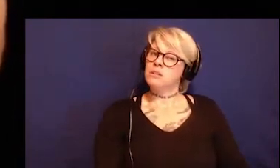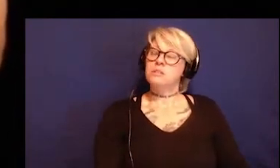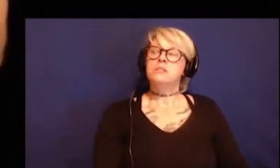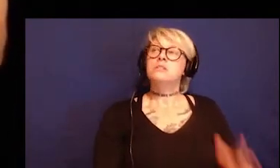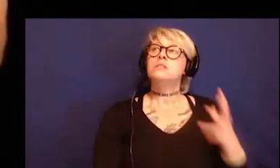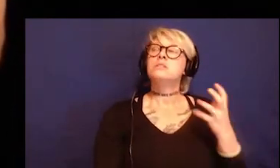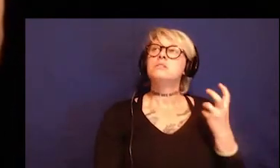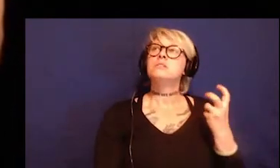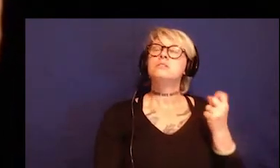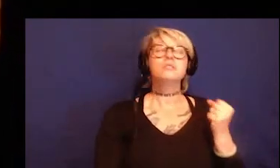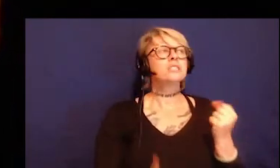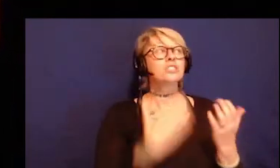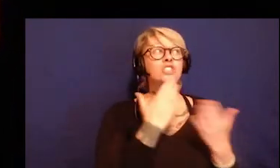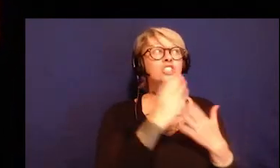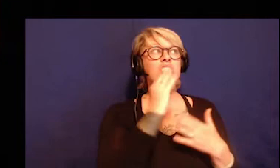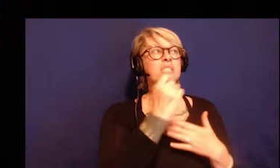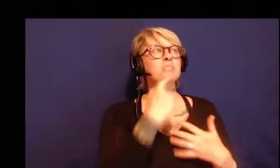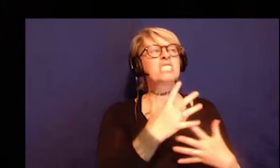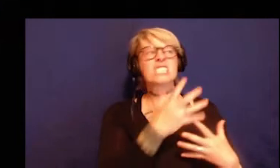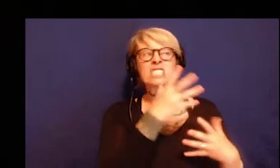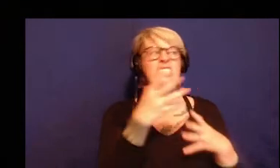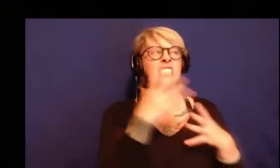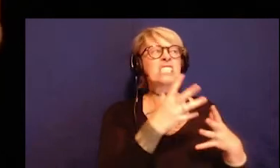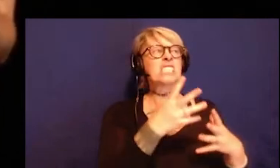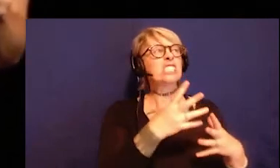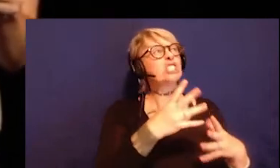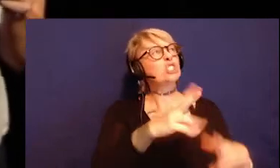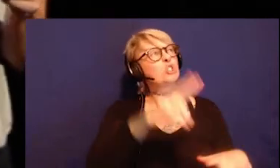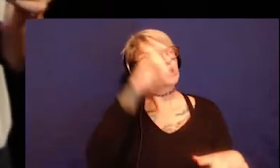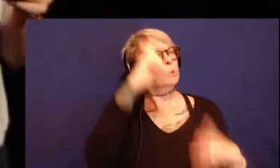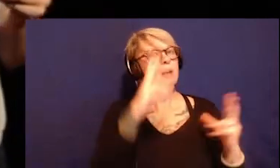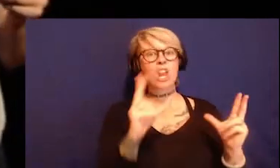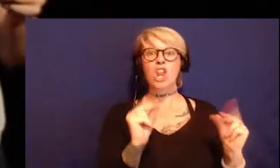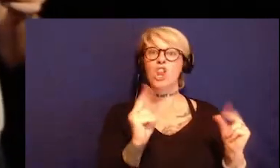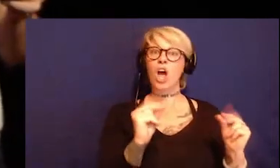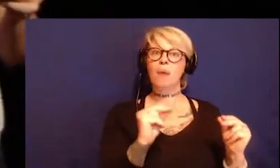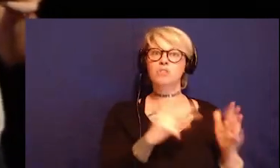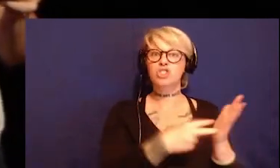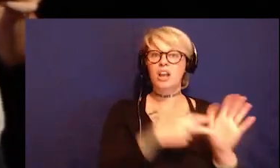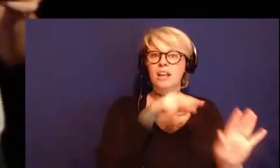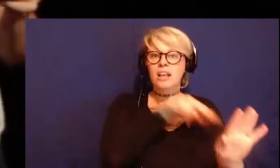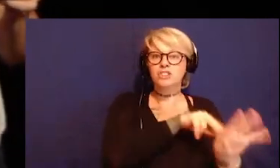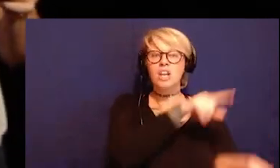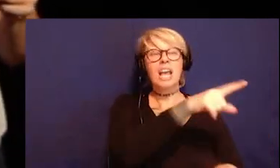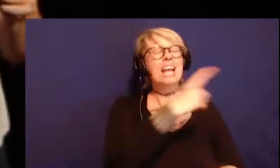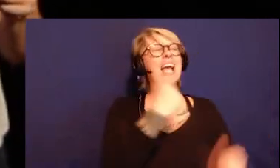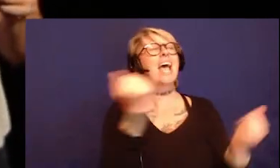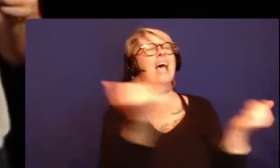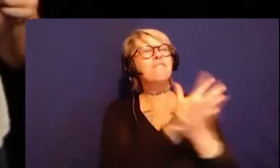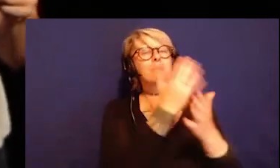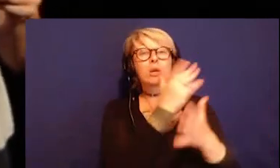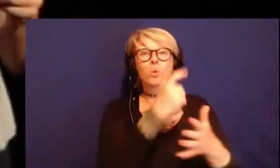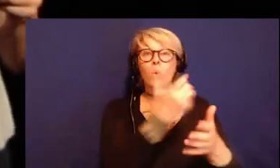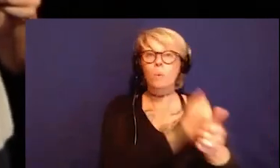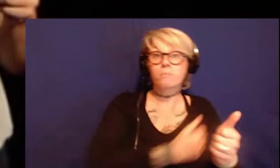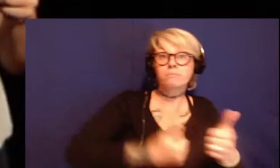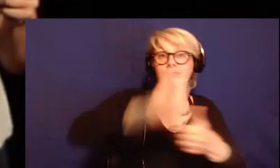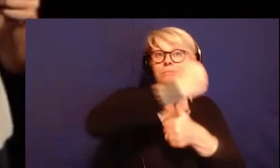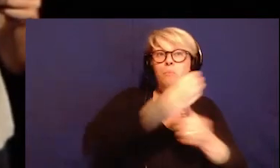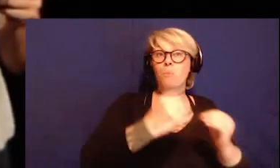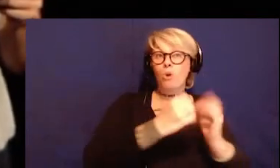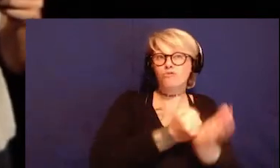Good guy, but I just hate his stupid lobster analogy. And he's made every dude with more money than me just that much more entitled.